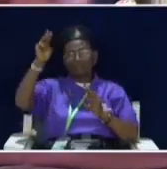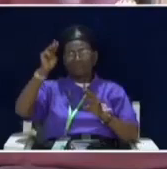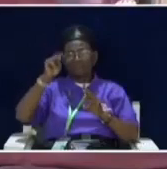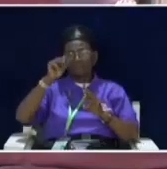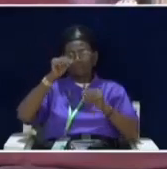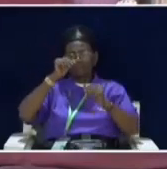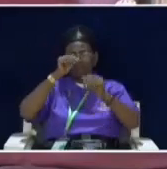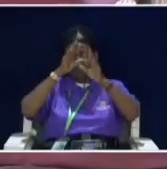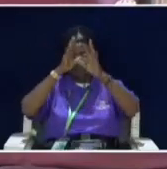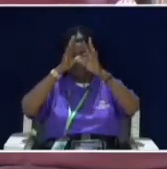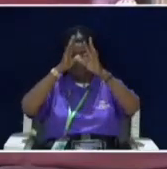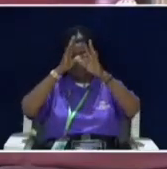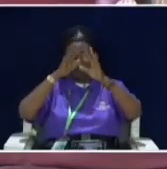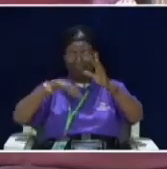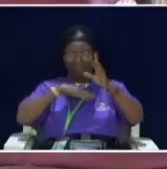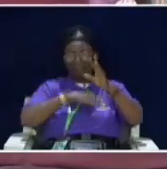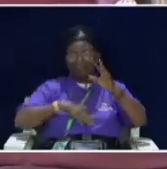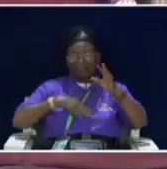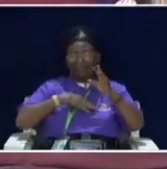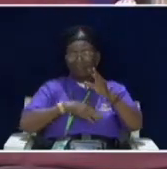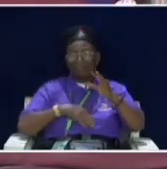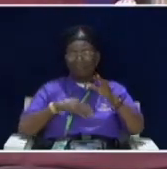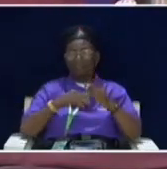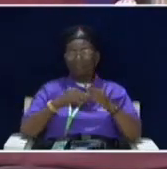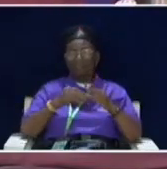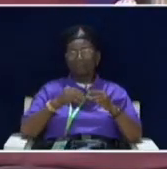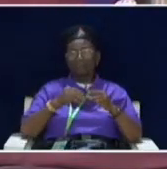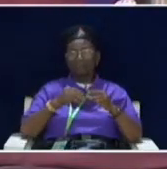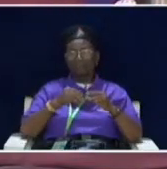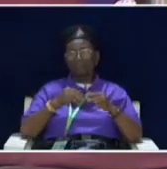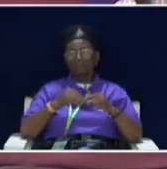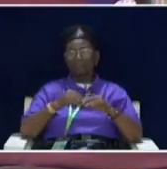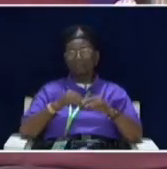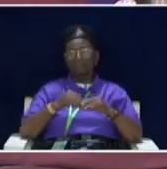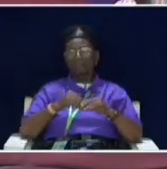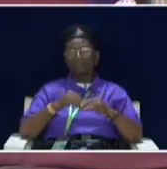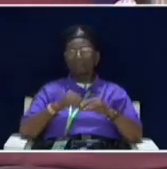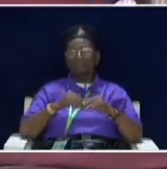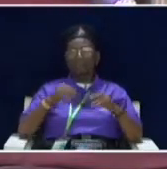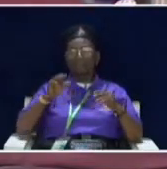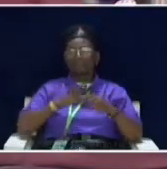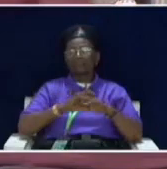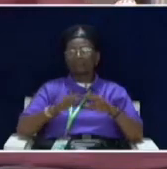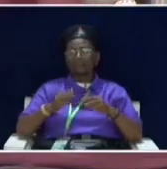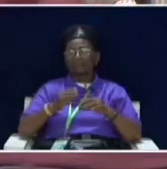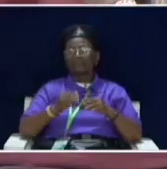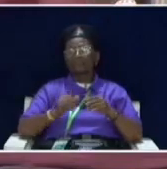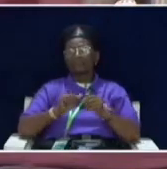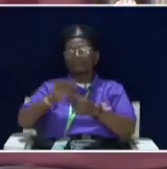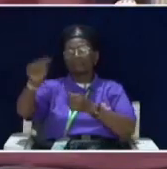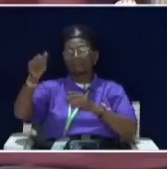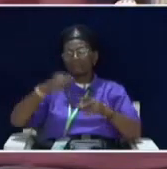Father, please, don't pass me by tonight.